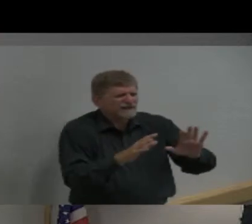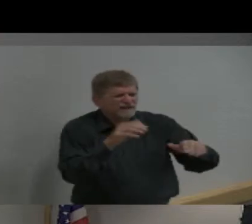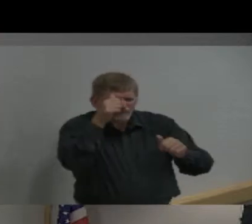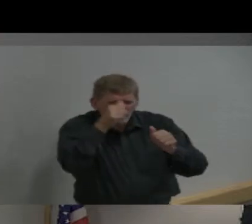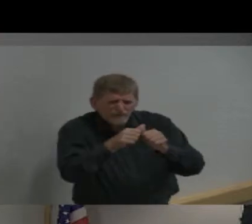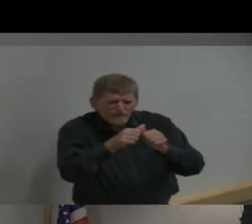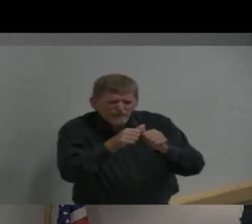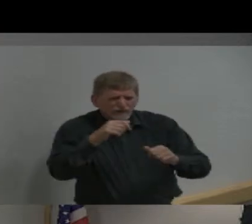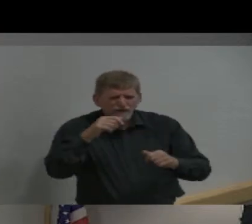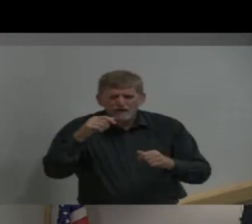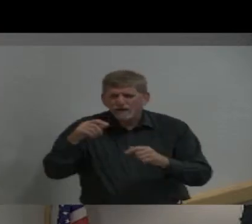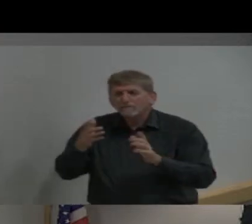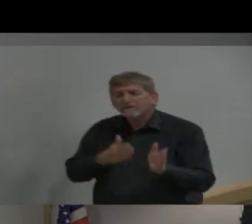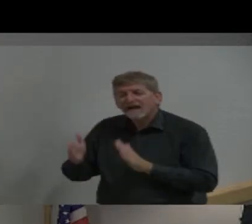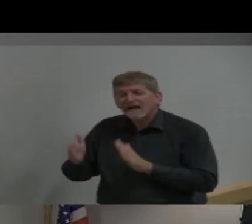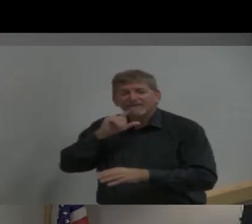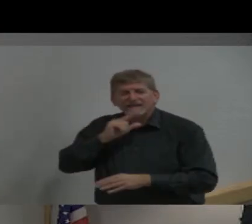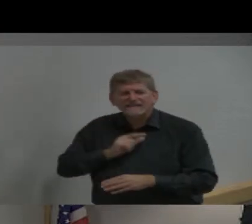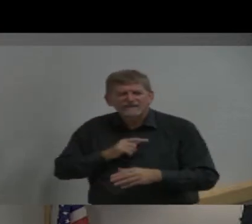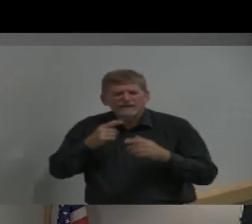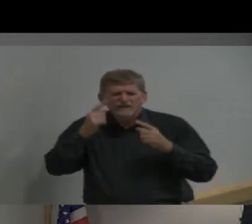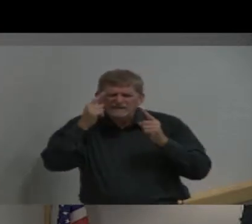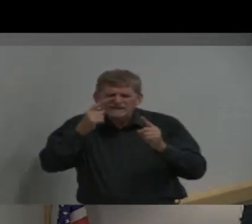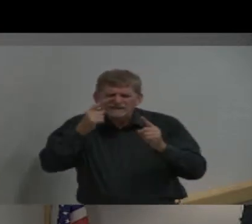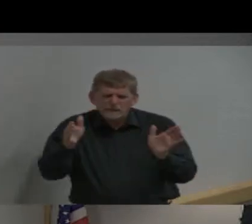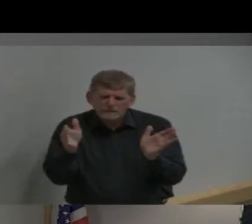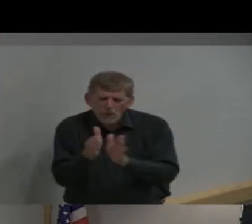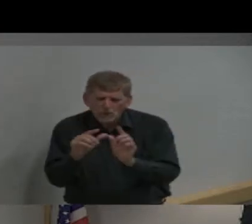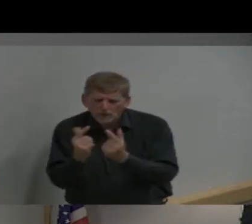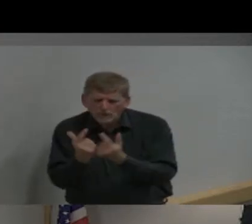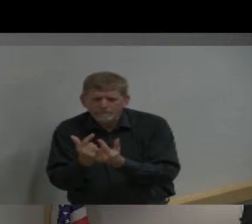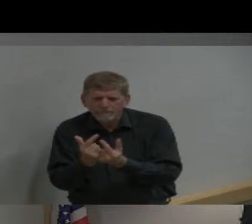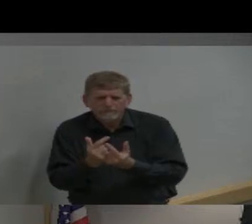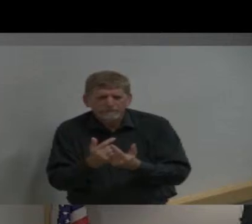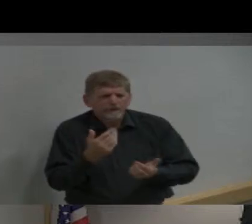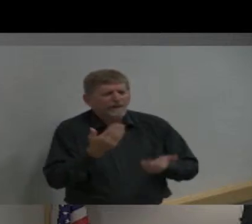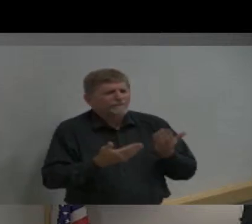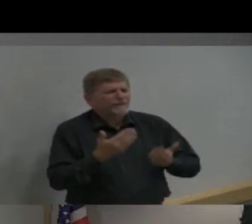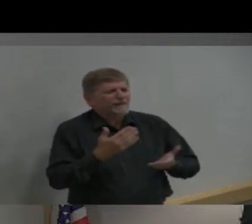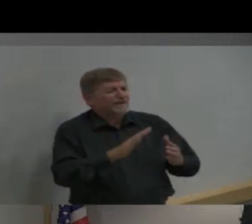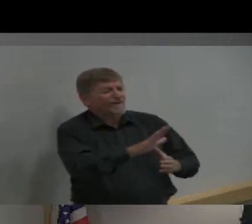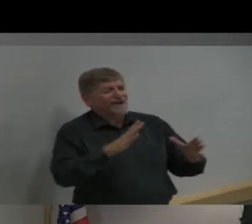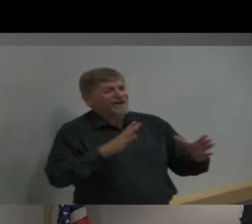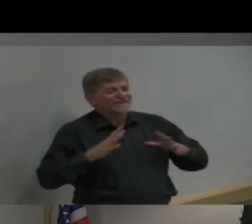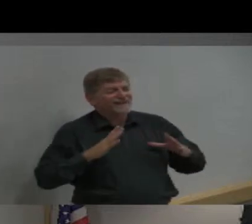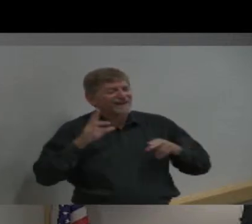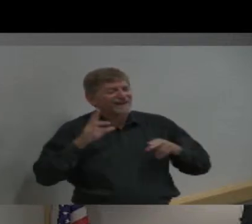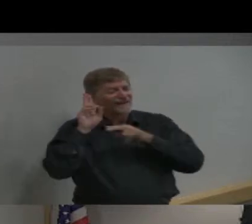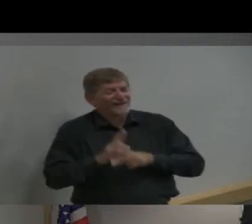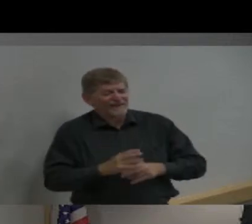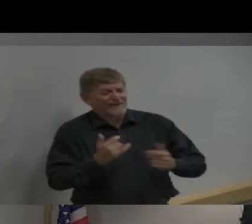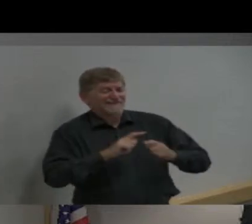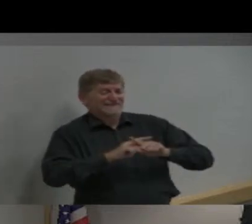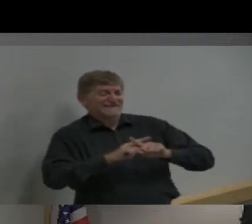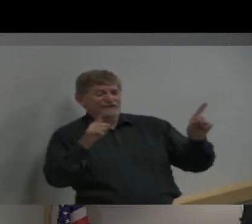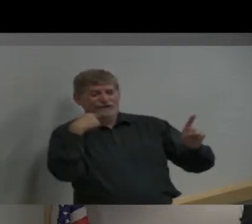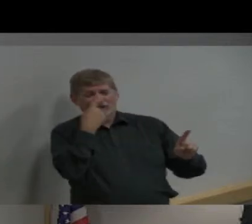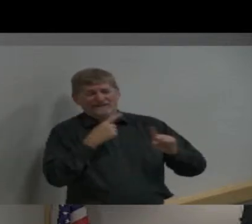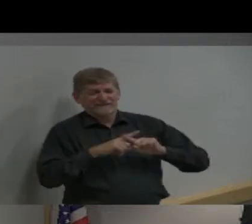plans. And that may mean the holidays may look a little different this year, particularly if you have individuals in